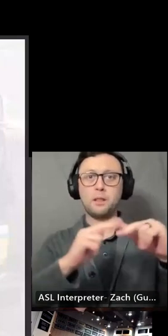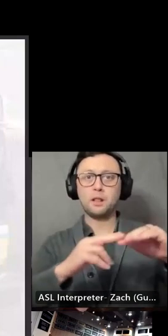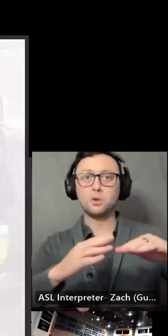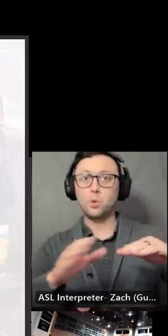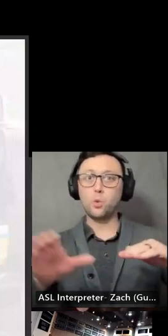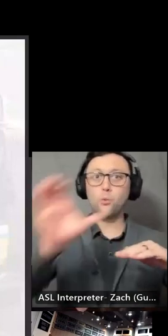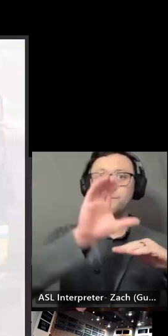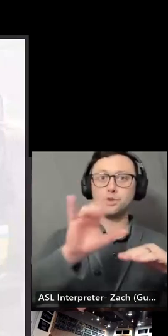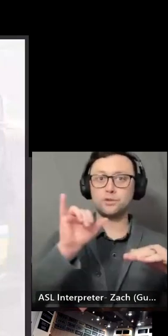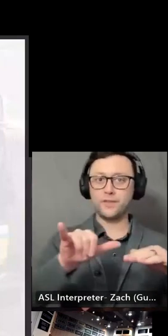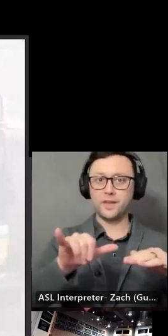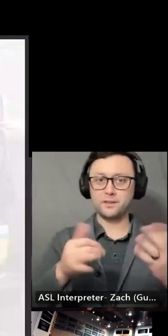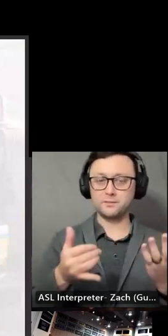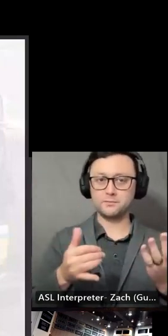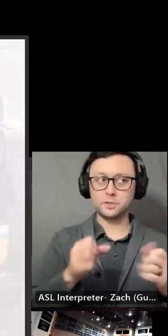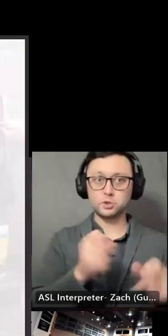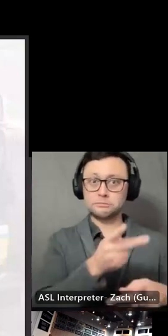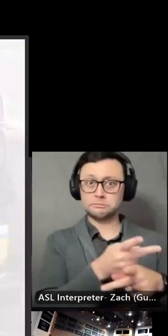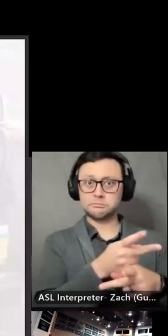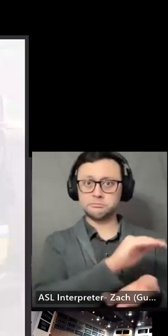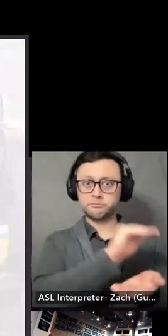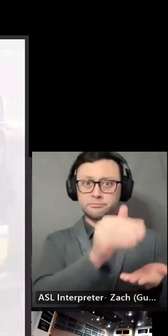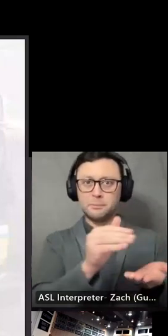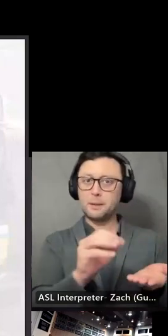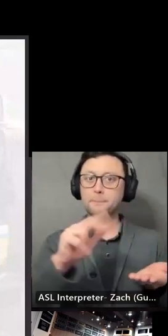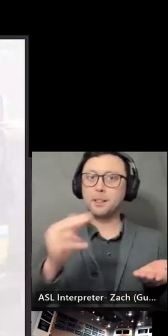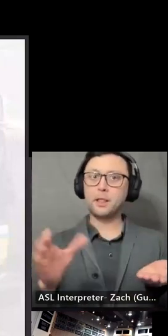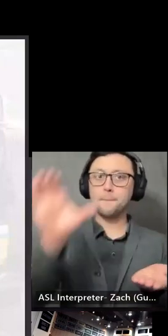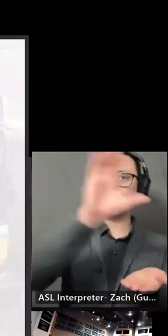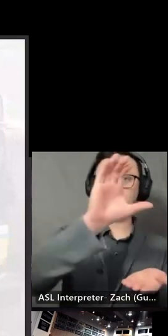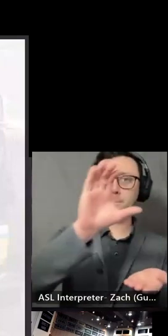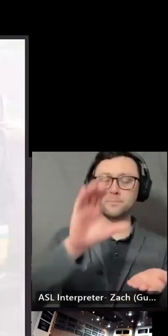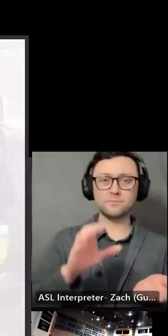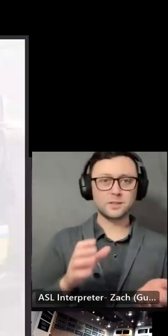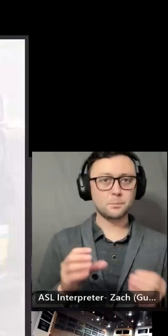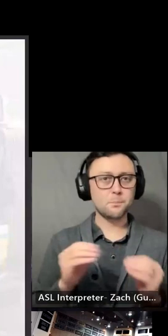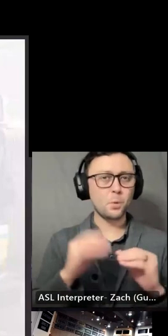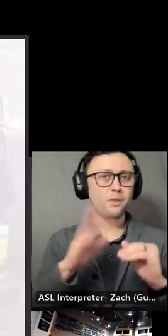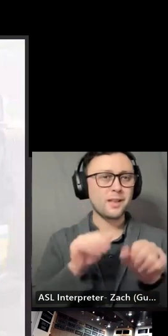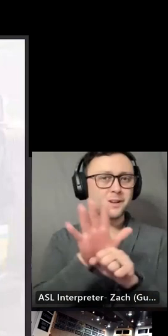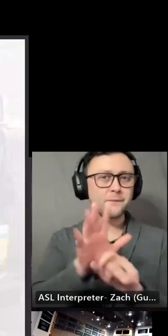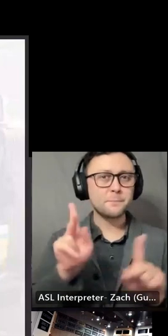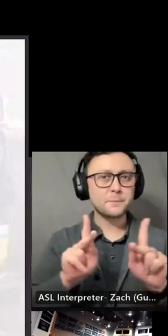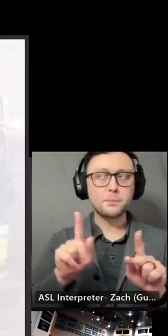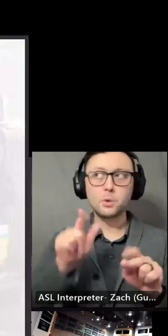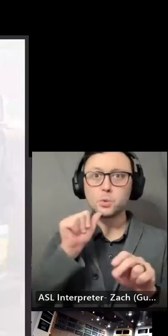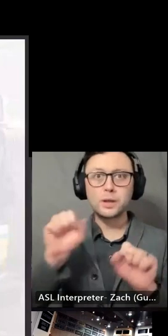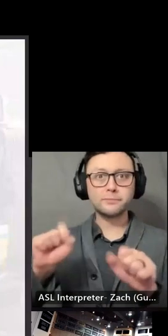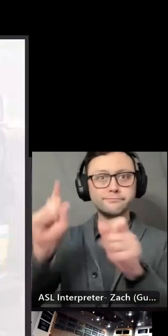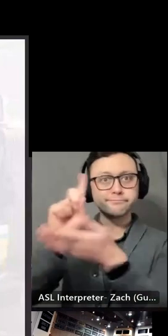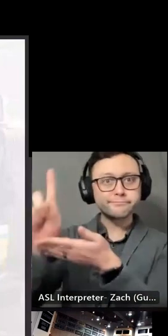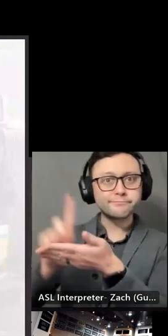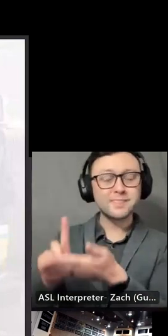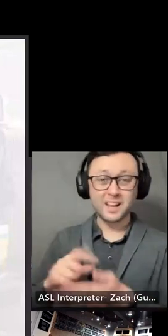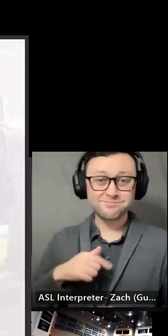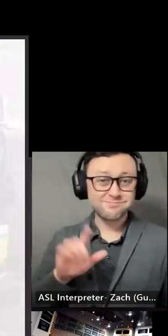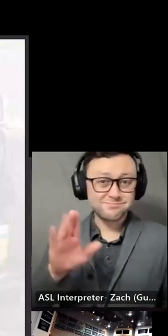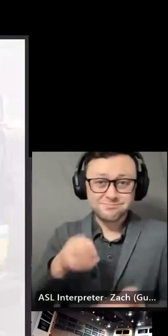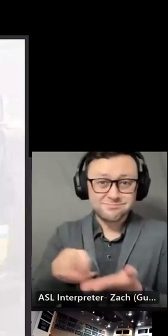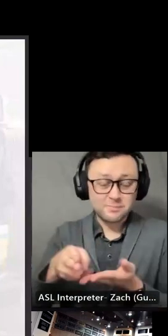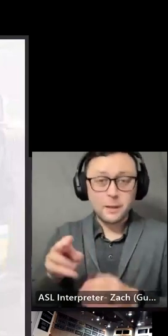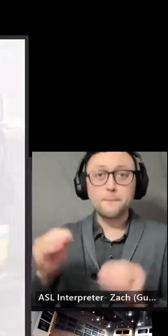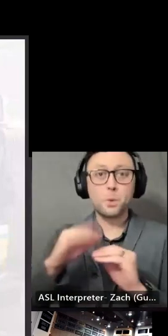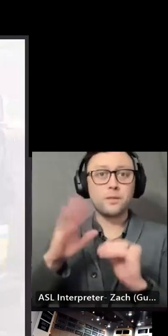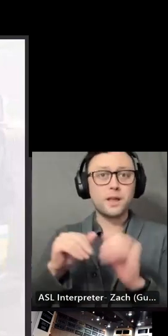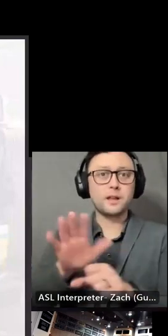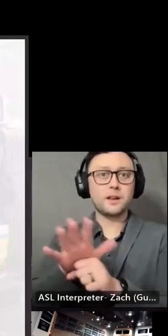do. If your architectural team needs help, there are more than enough architects who can help you out in trying to figure that out. I mean that sincerely, or do it pro